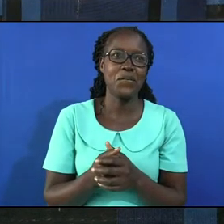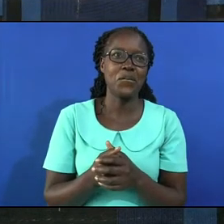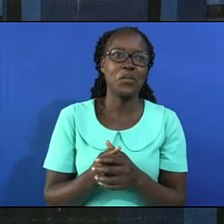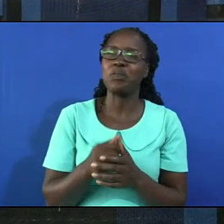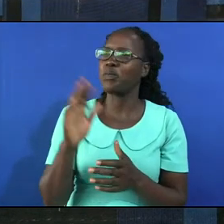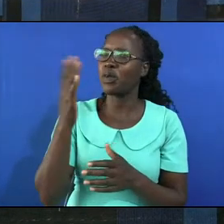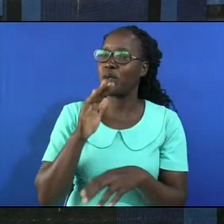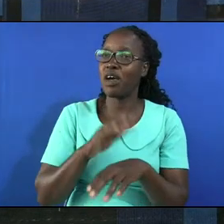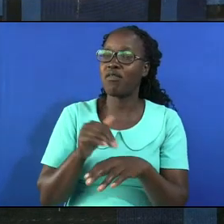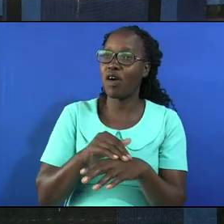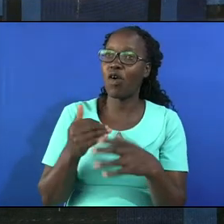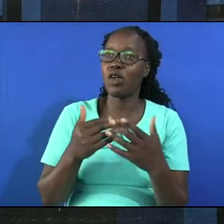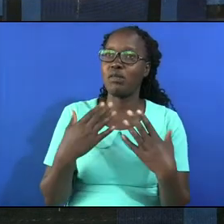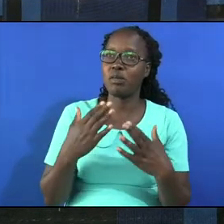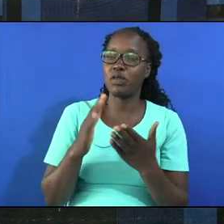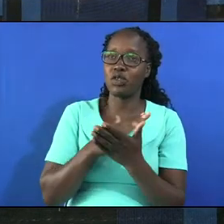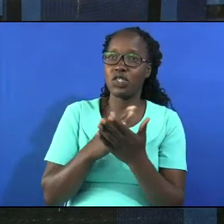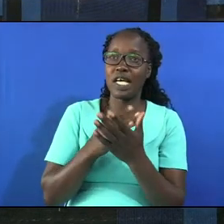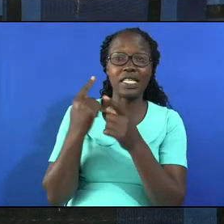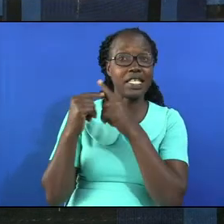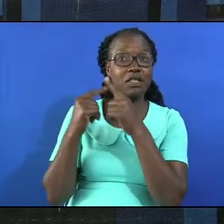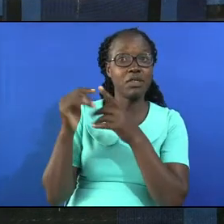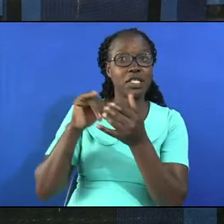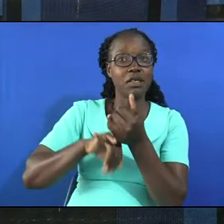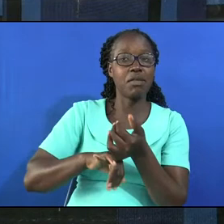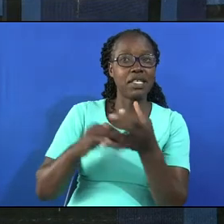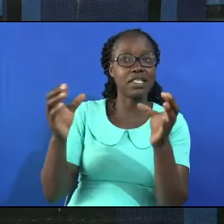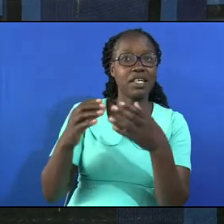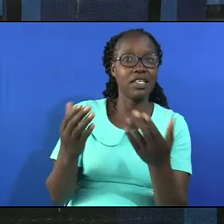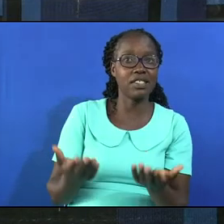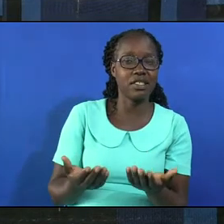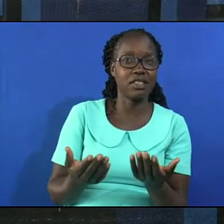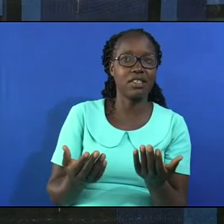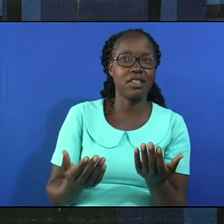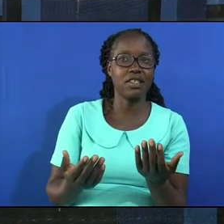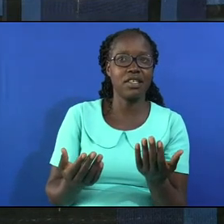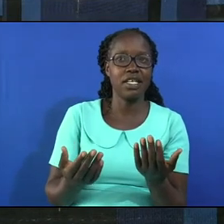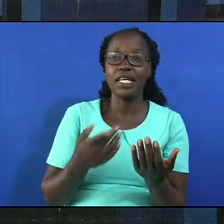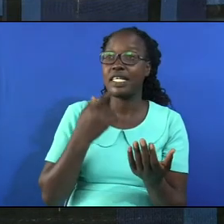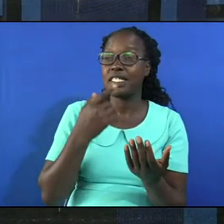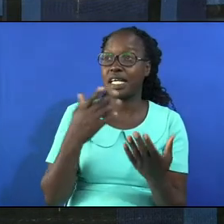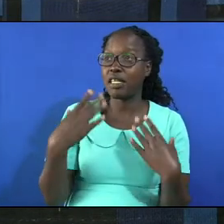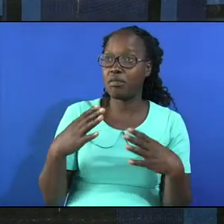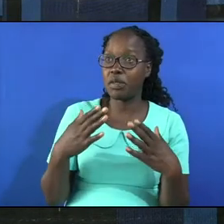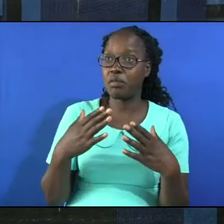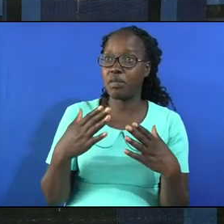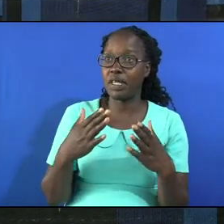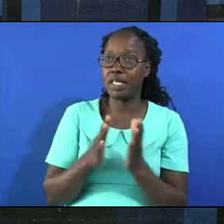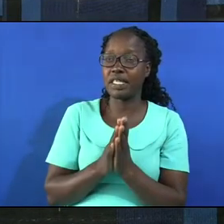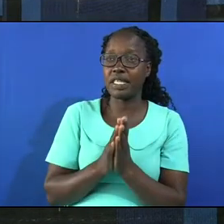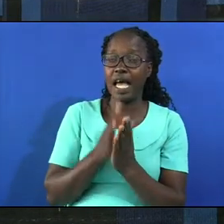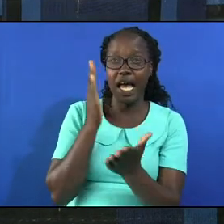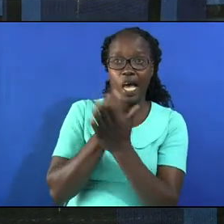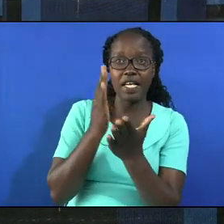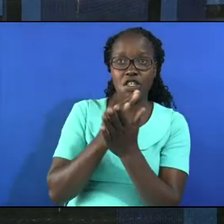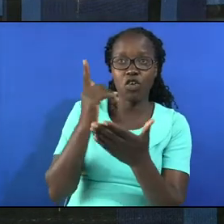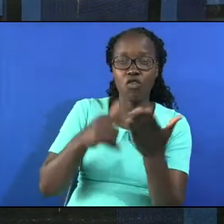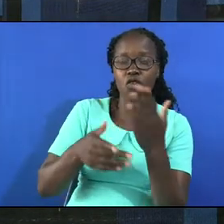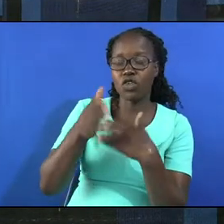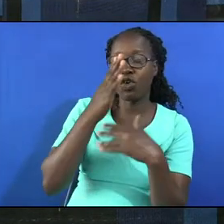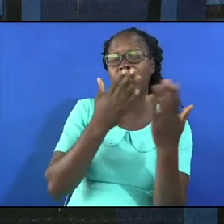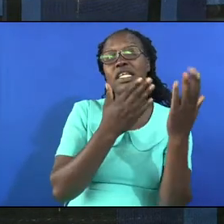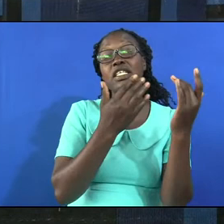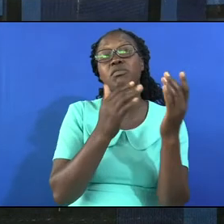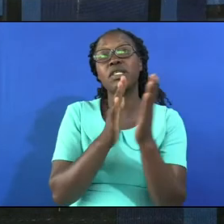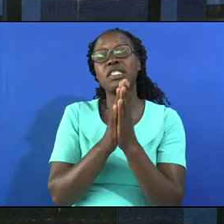We never call people to share their experiences in the marriage class. Tell people the ideal of what God